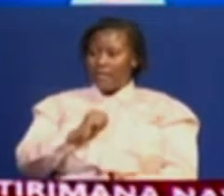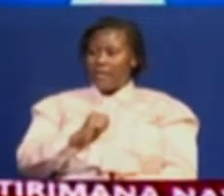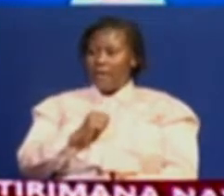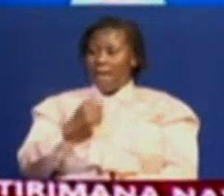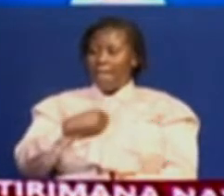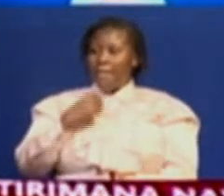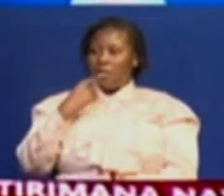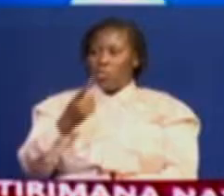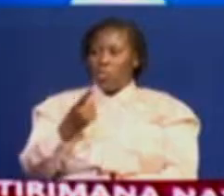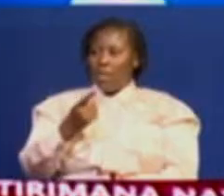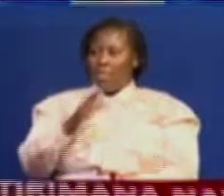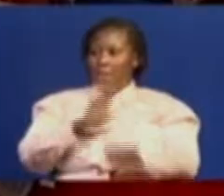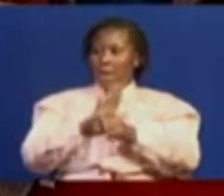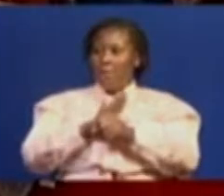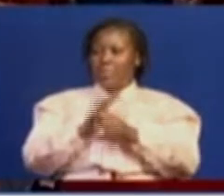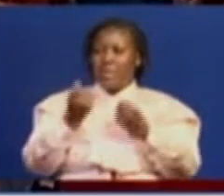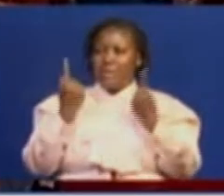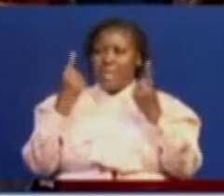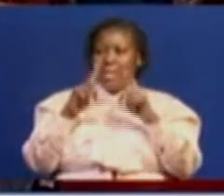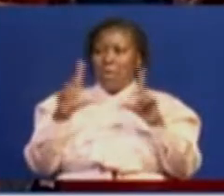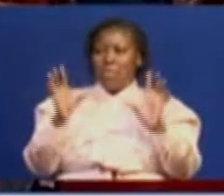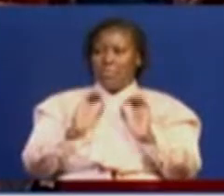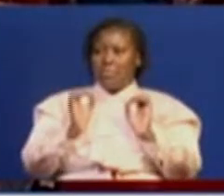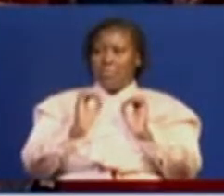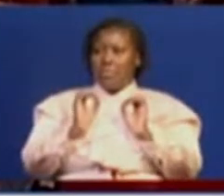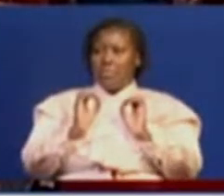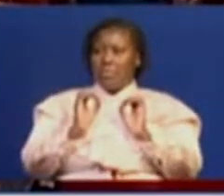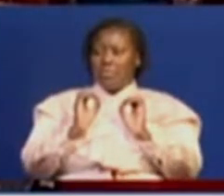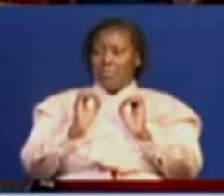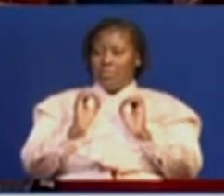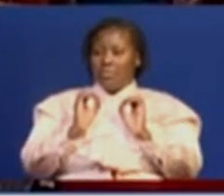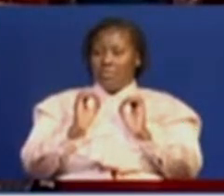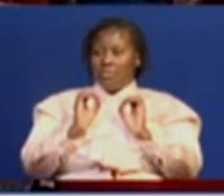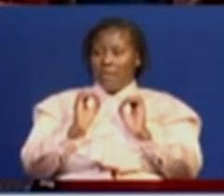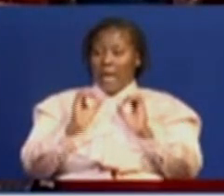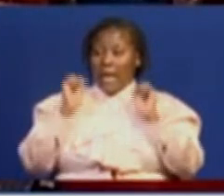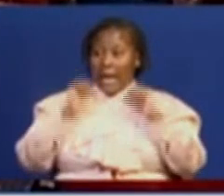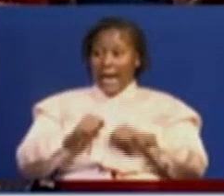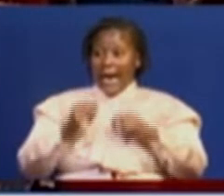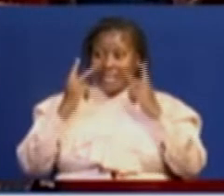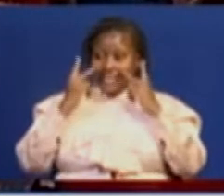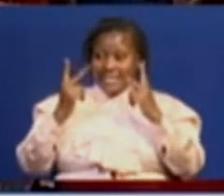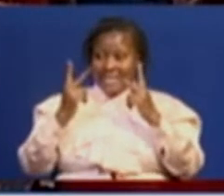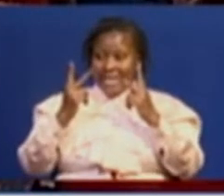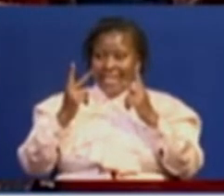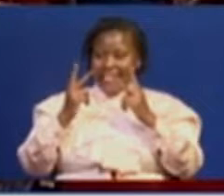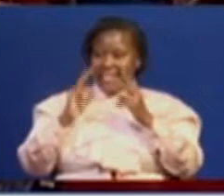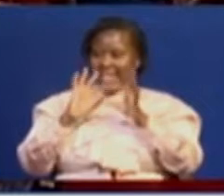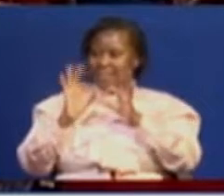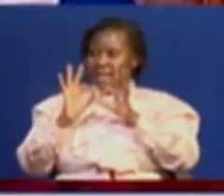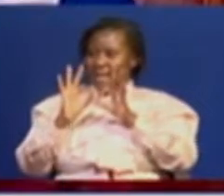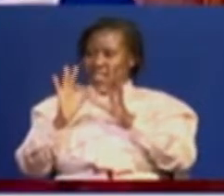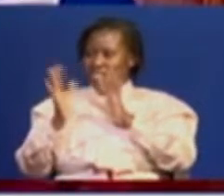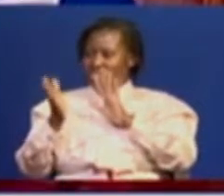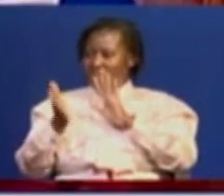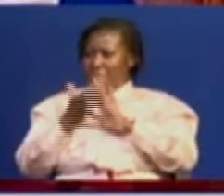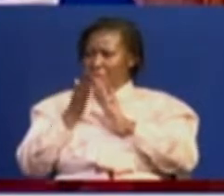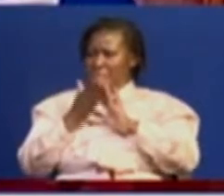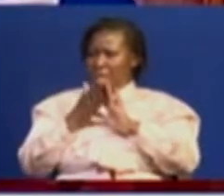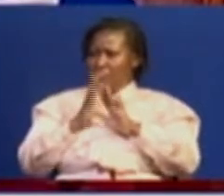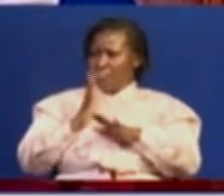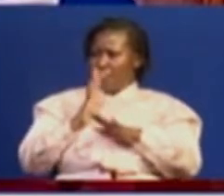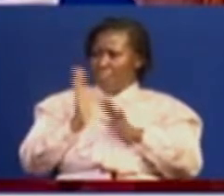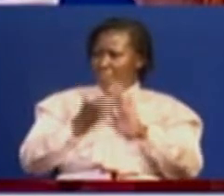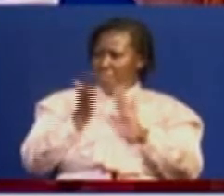I'm sure the majority of you may not understand that language, and I can see the translation is running quite